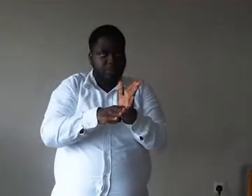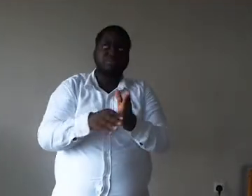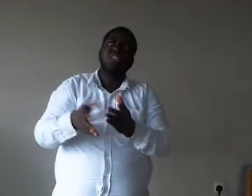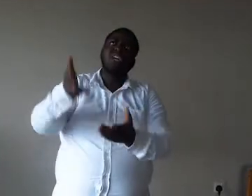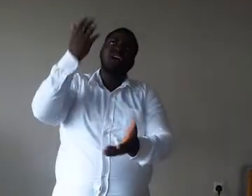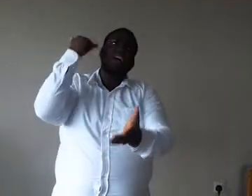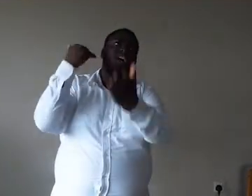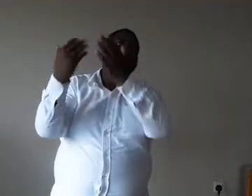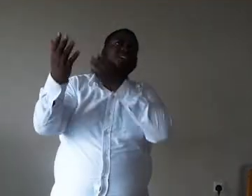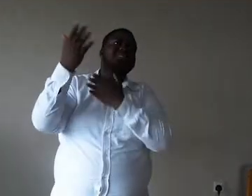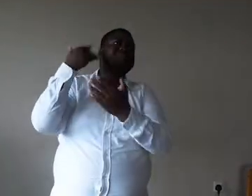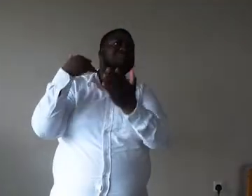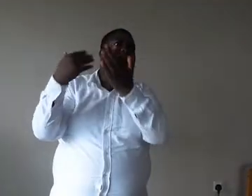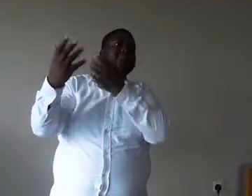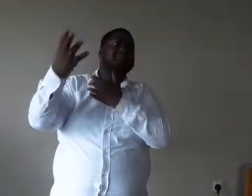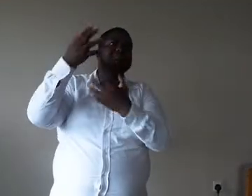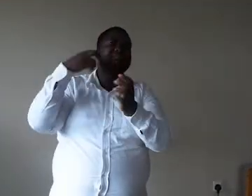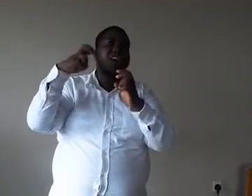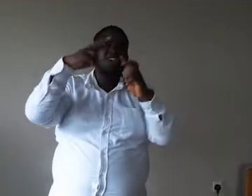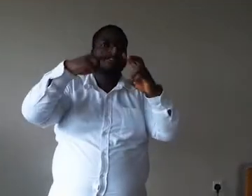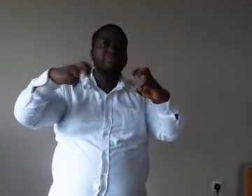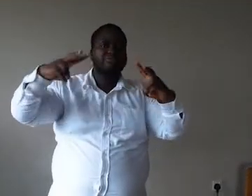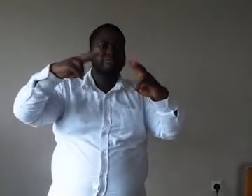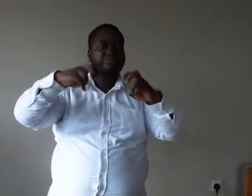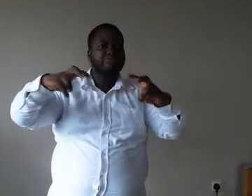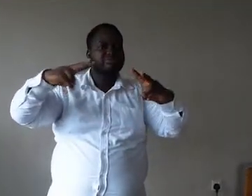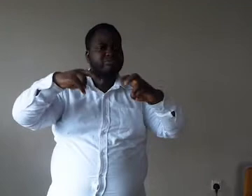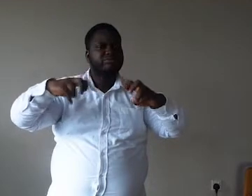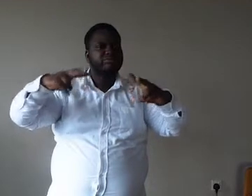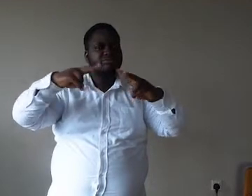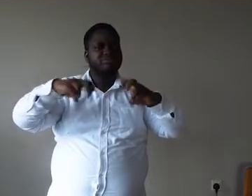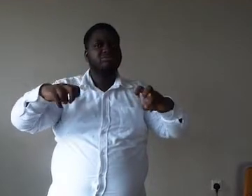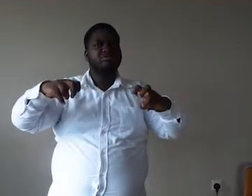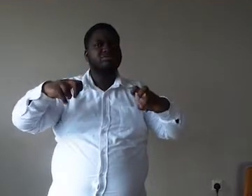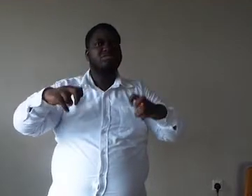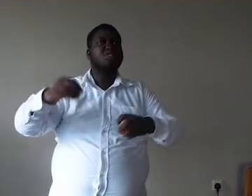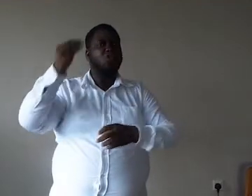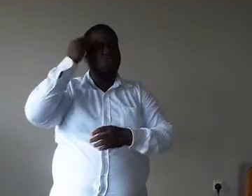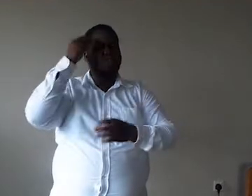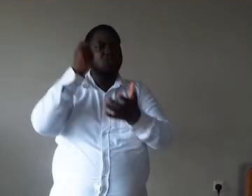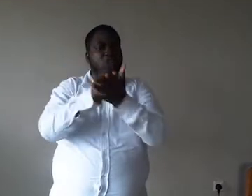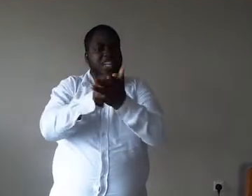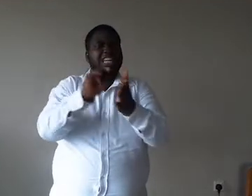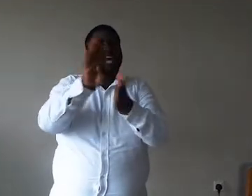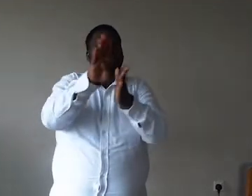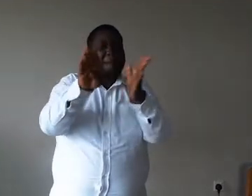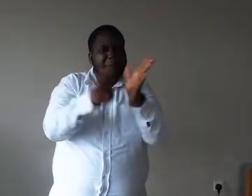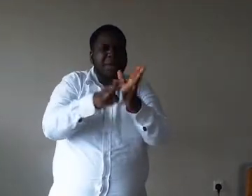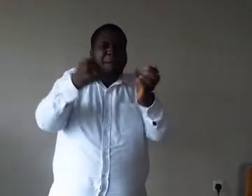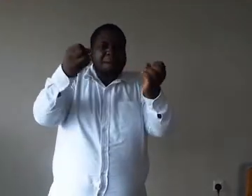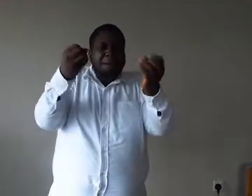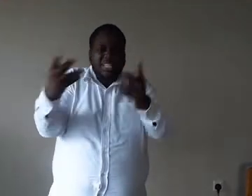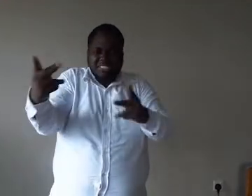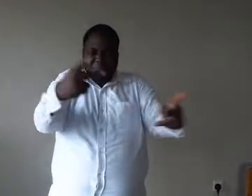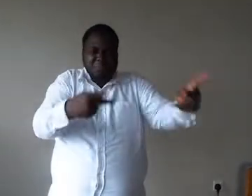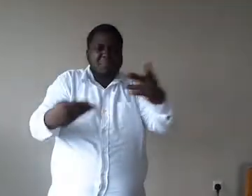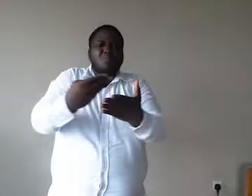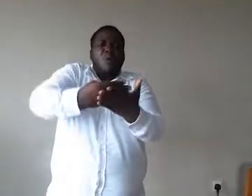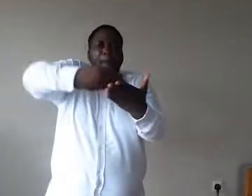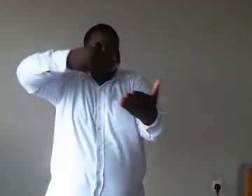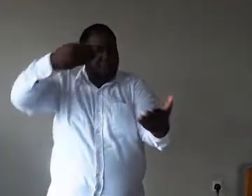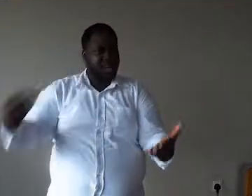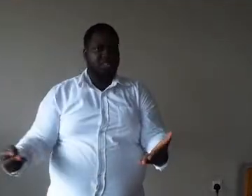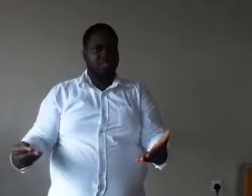in the world. Did you know that? The Bible is the most shoplifted book in the world. And yet, men fail